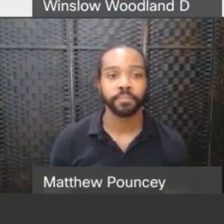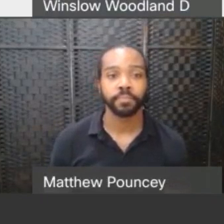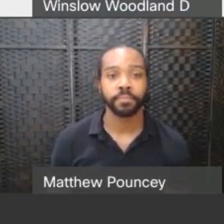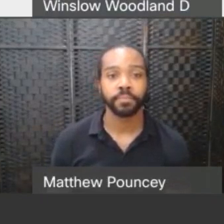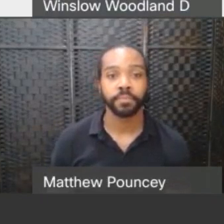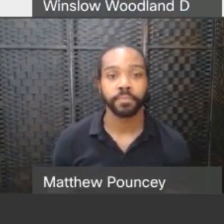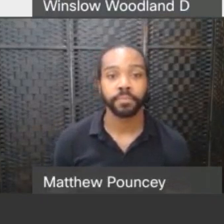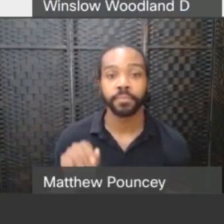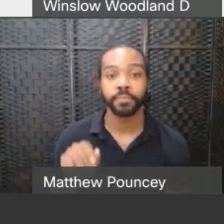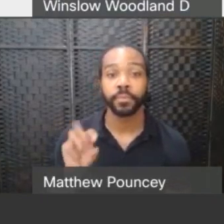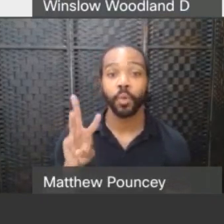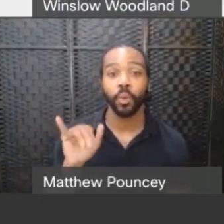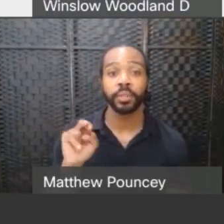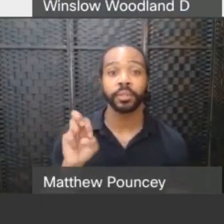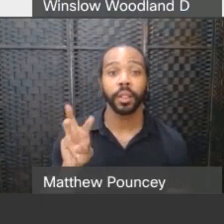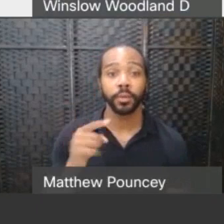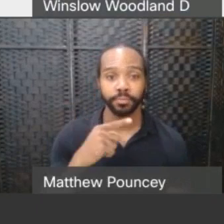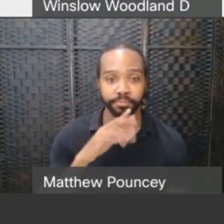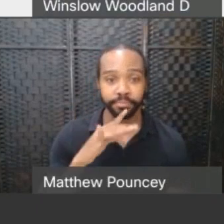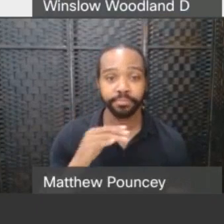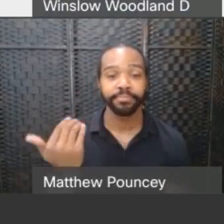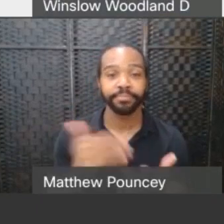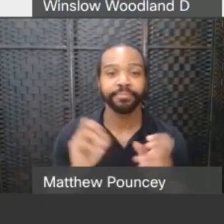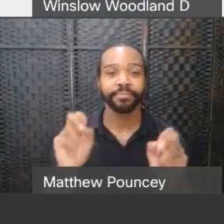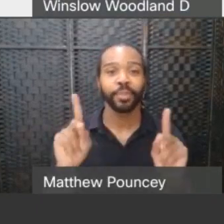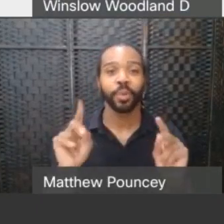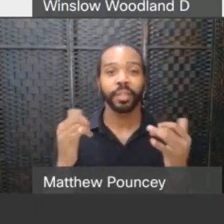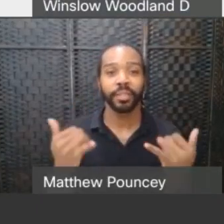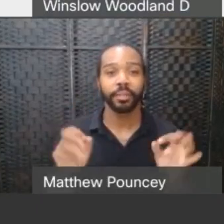All right, we'll take any questions as I try to